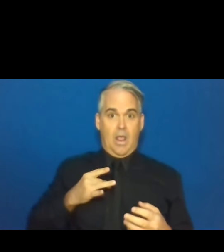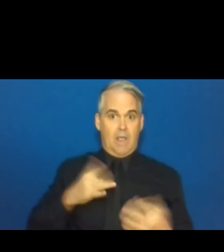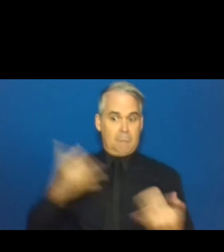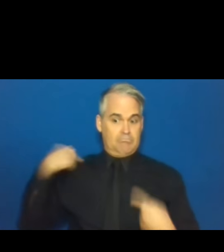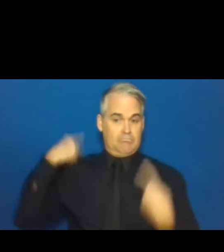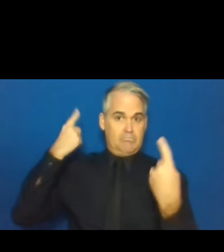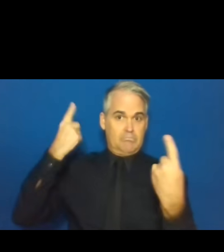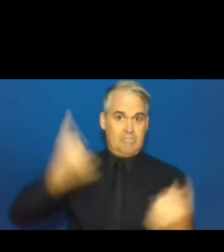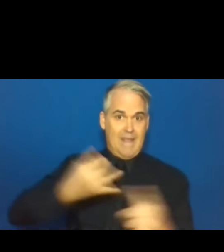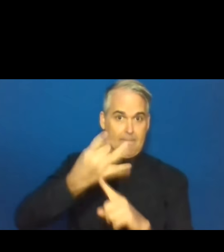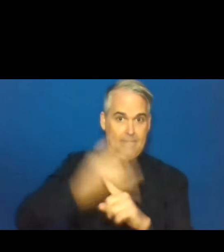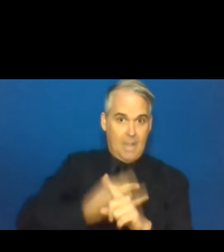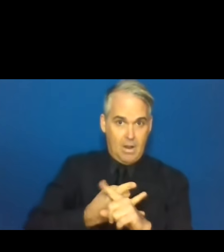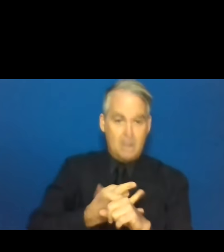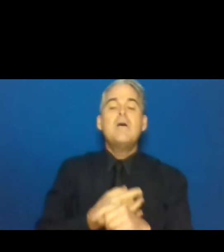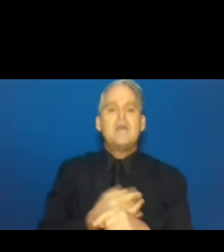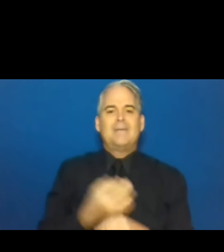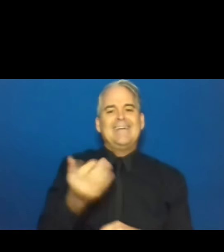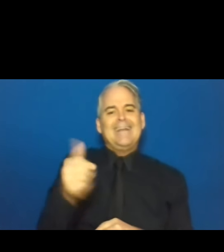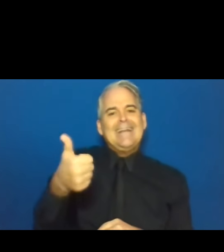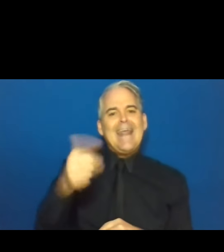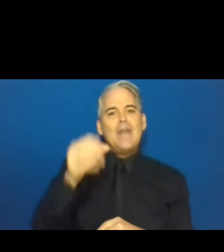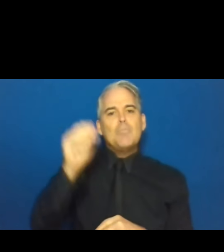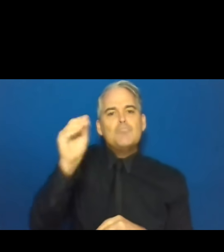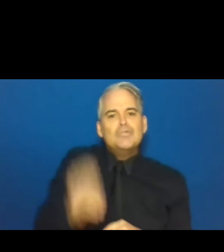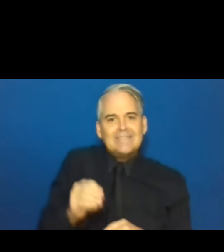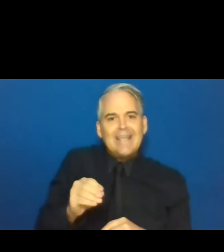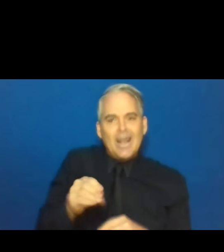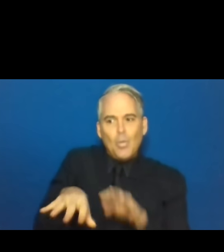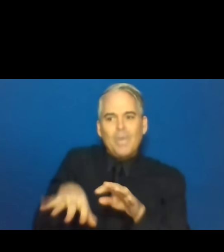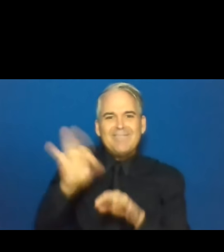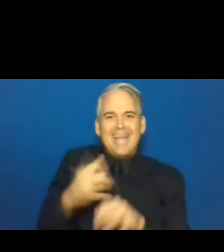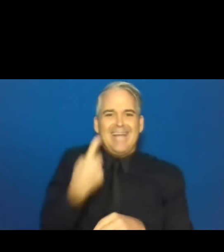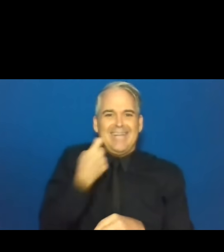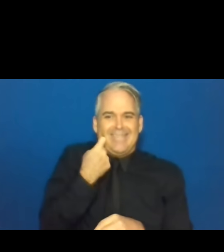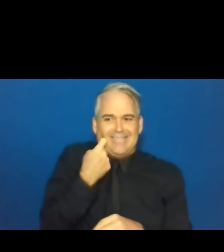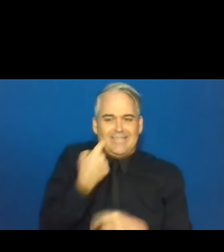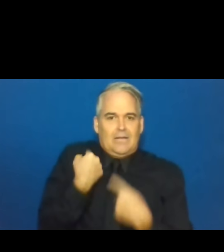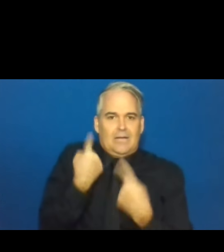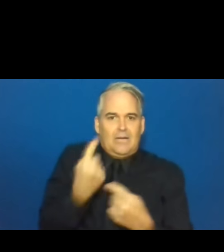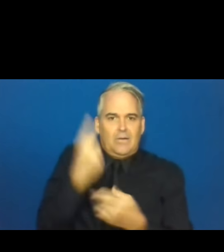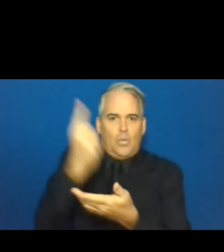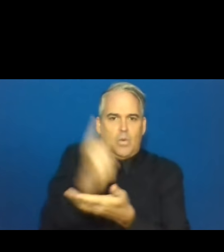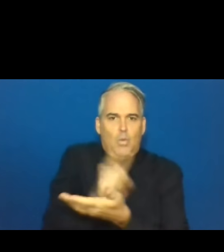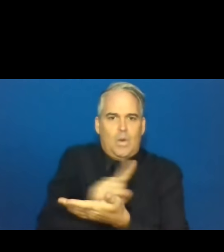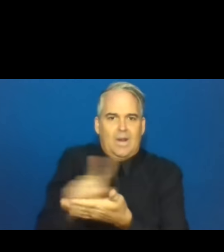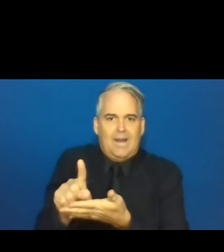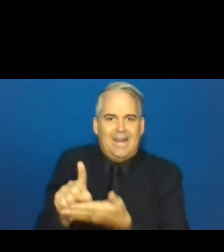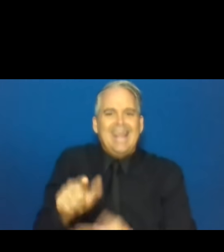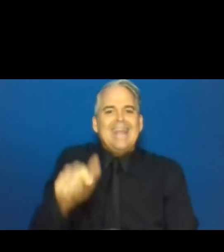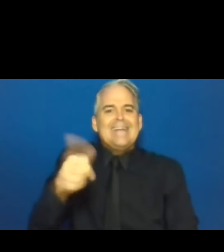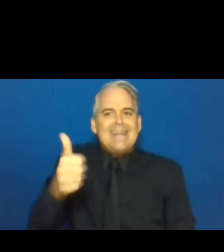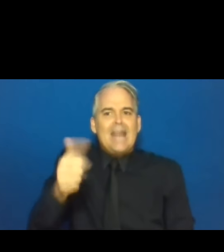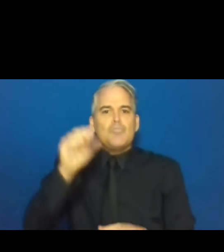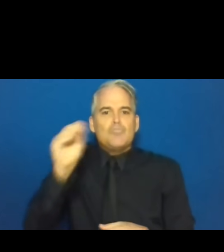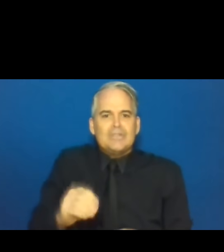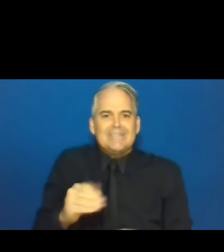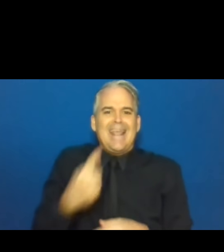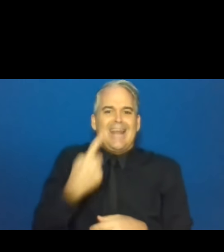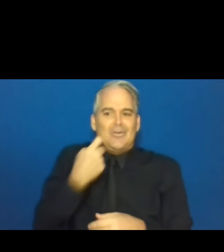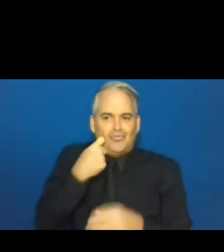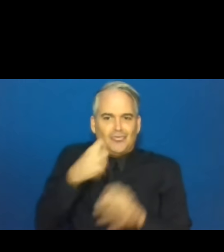pandemic were reported in the last 7 days. That's 10% of our total cases have been recorded in just the last